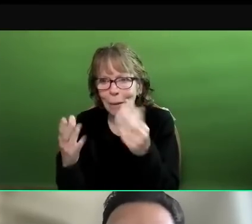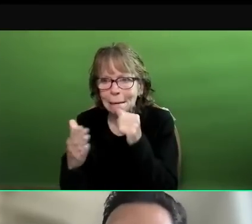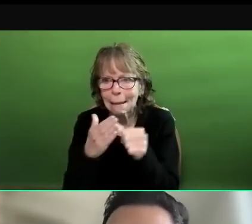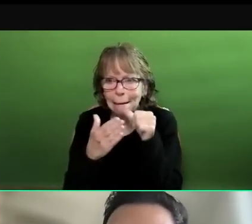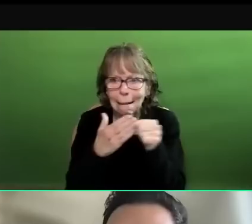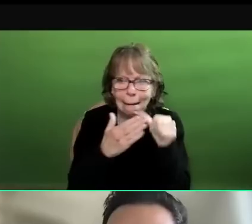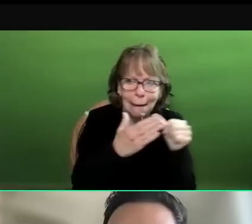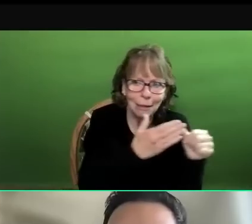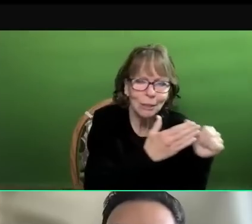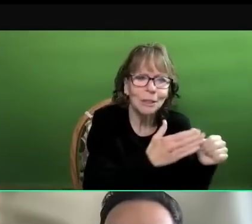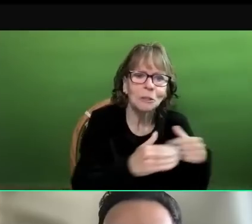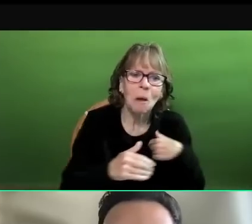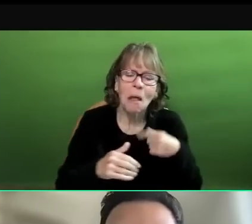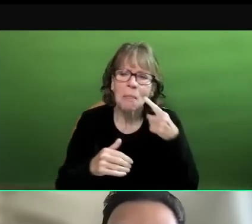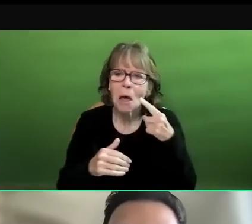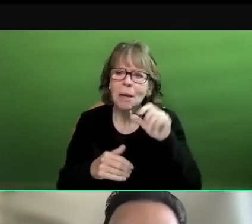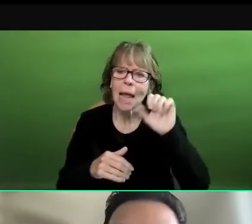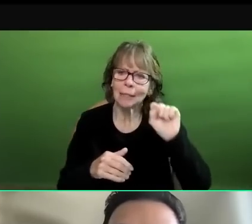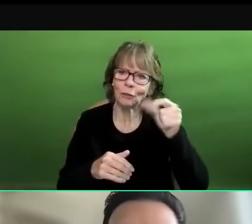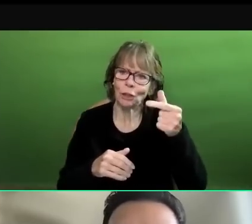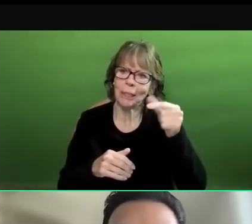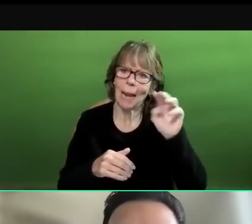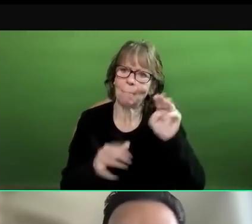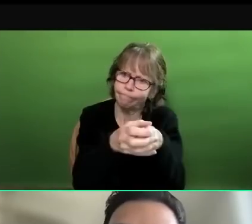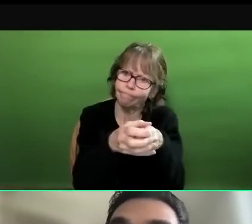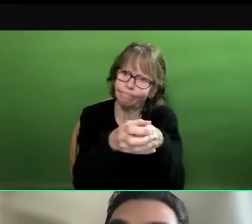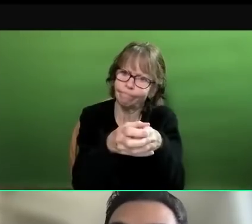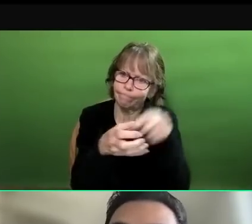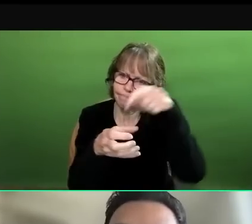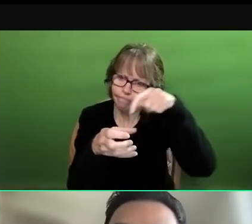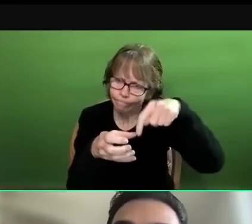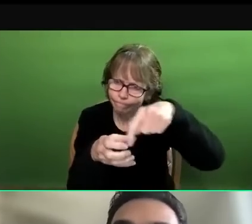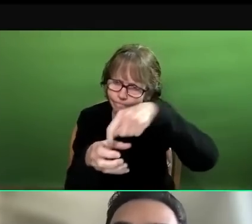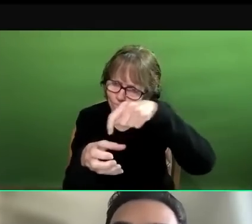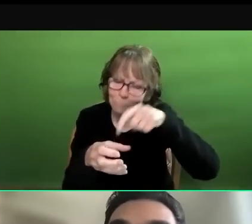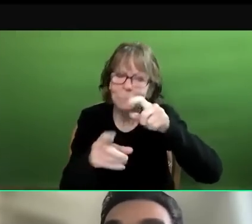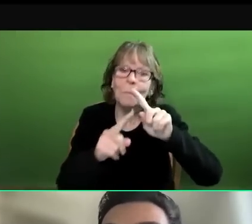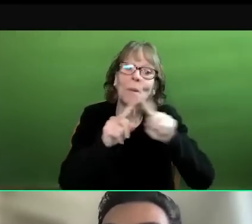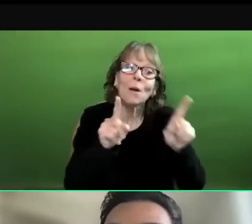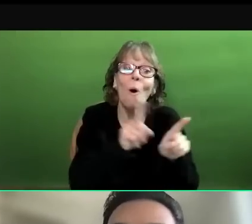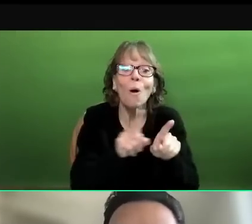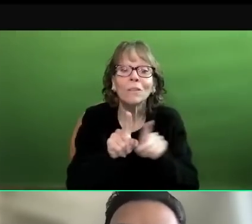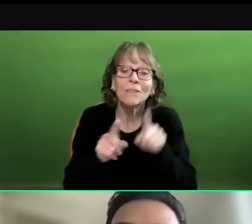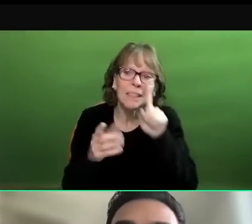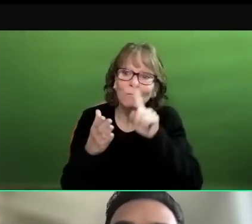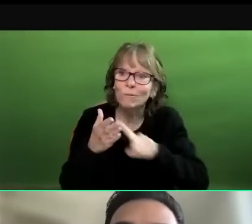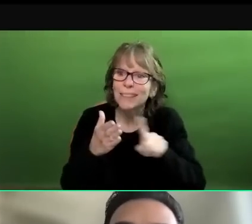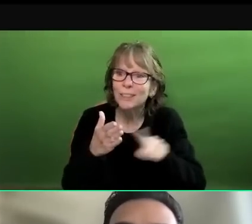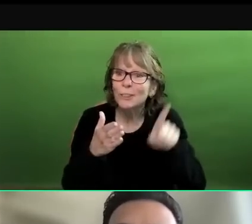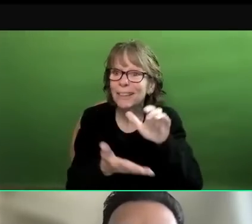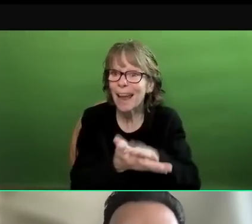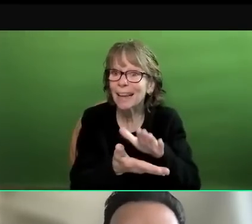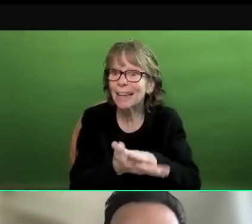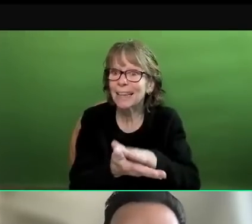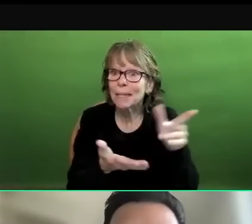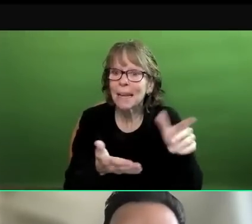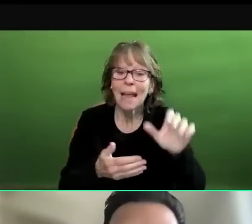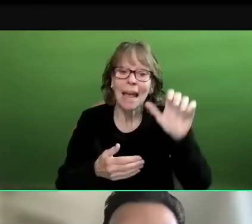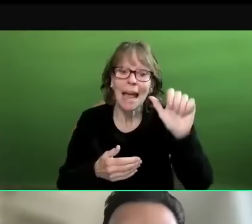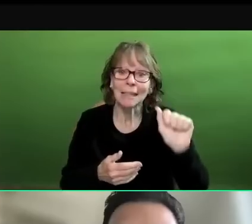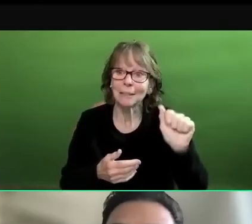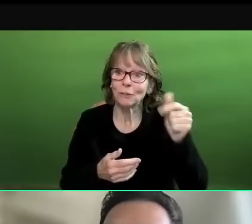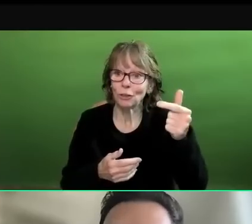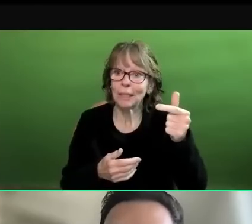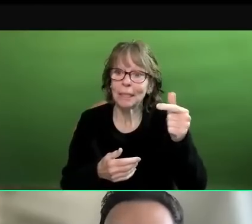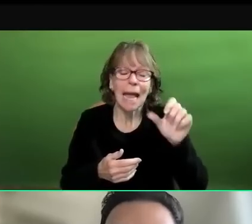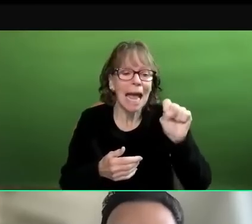to kind of use the SGM acronym and also kind of bring light to the fact that often in research and academic settings, SGM is